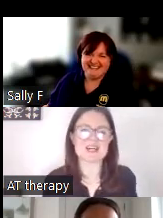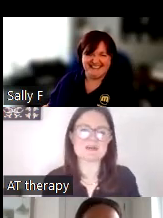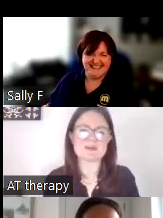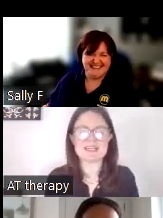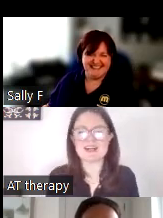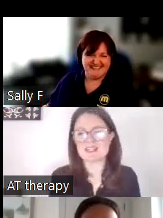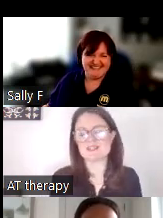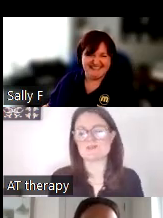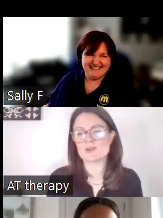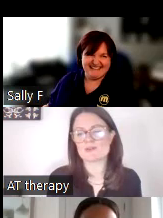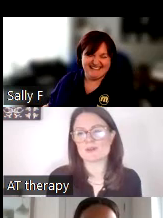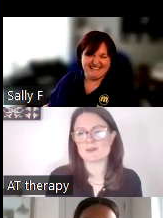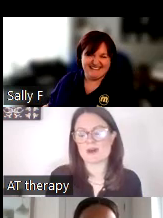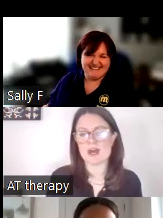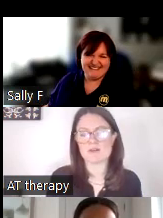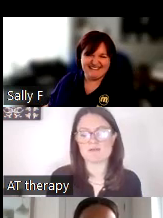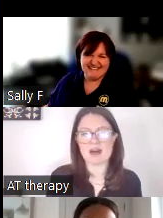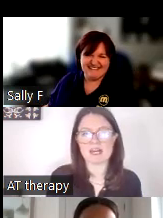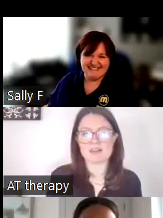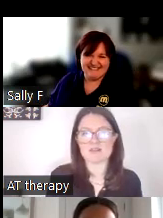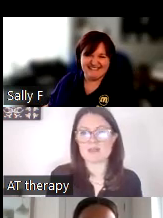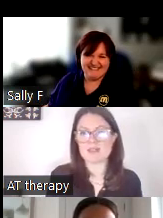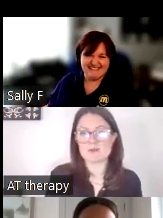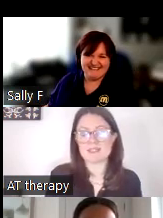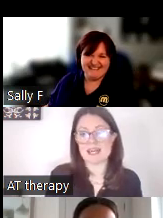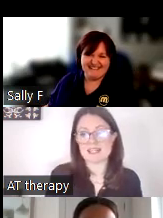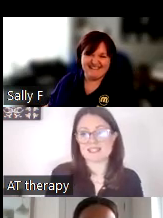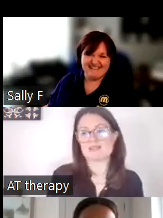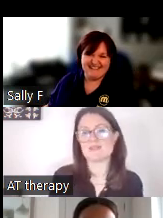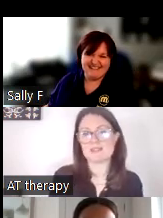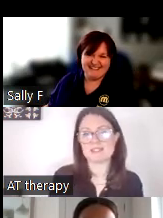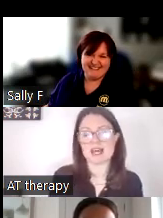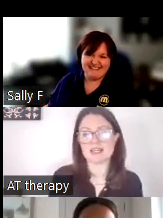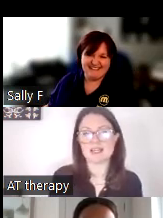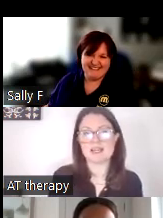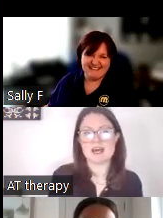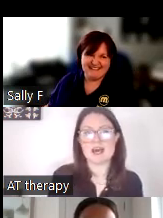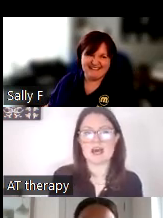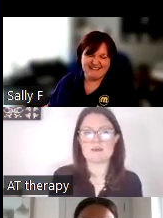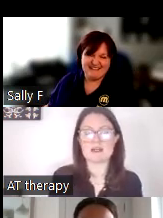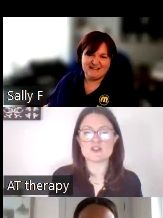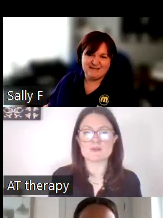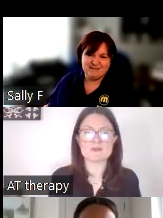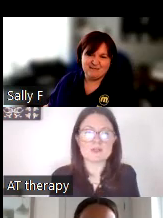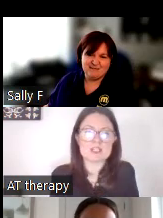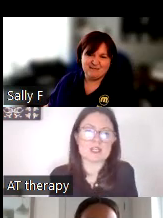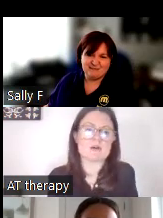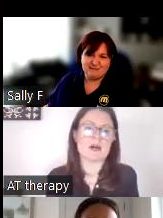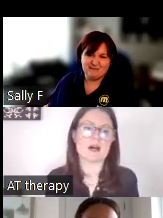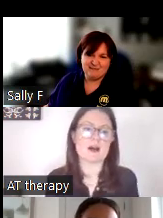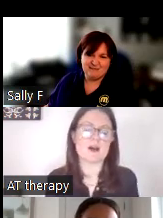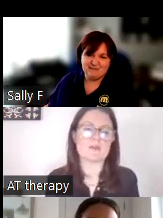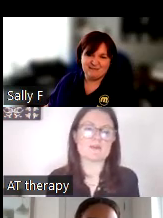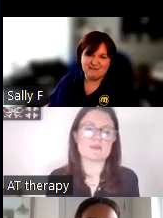Okay, so we are going to run through 5 really important signs for you today. And just before we